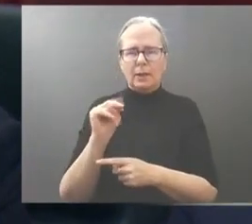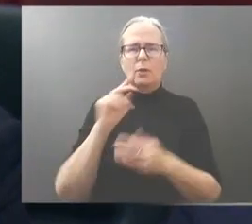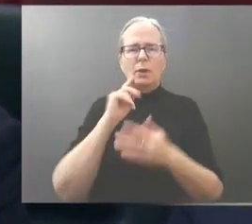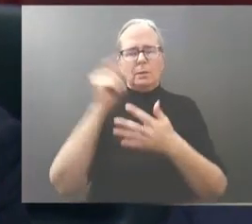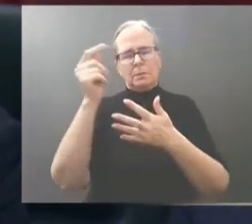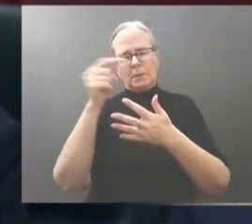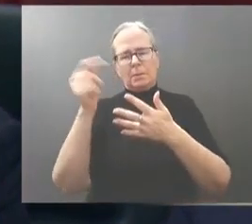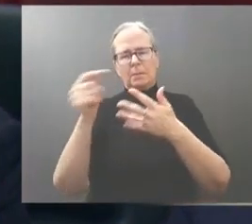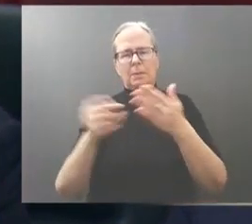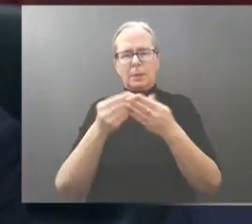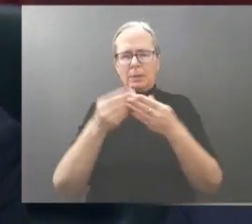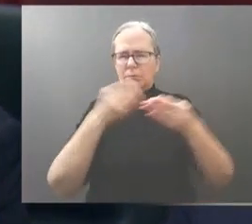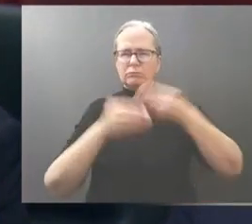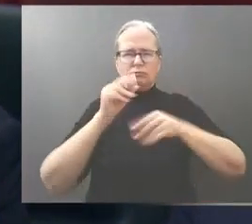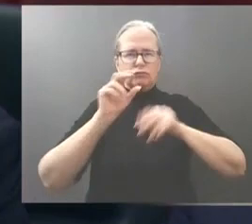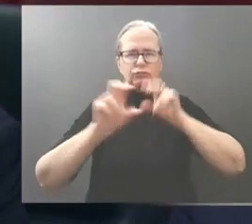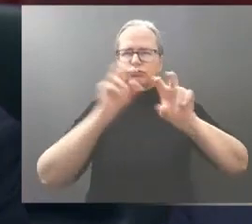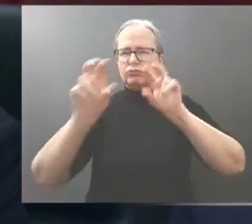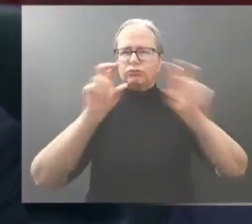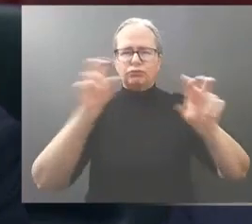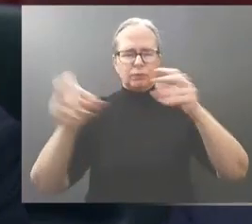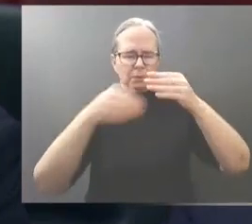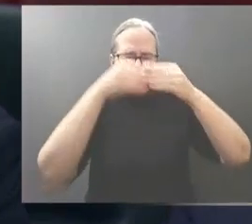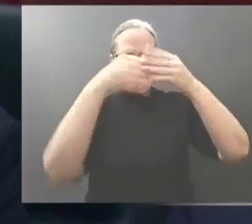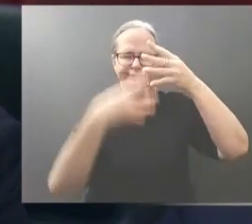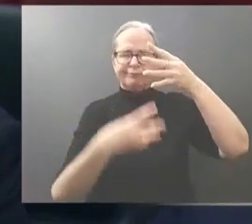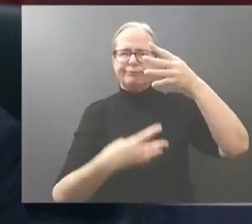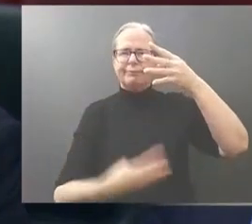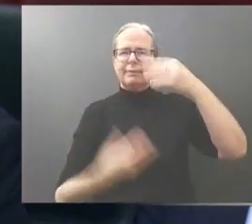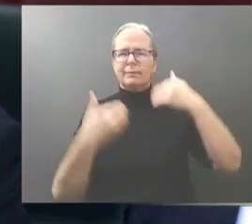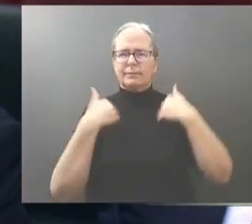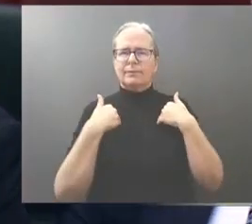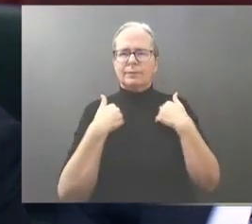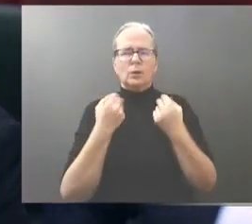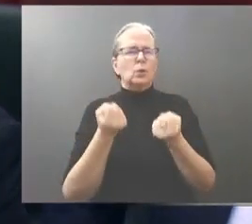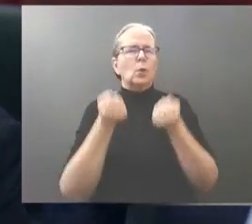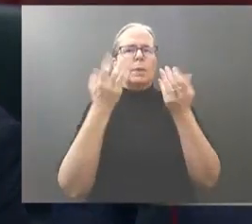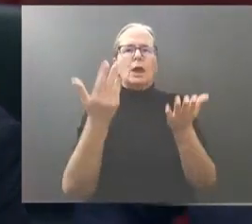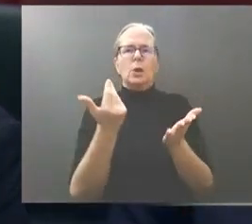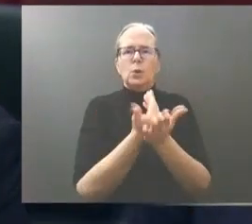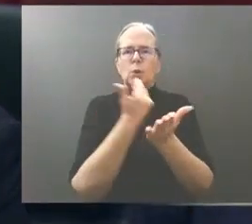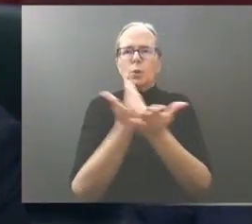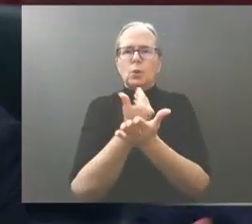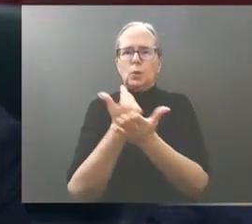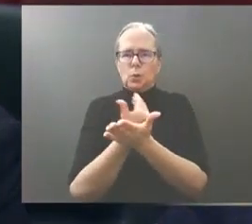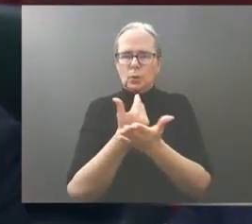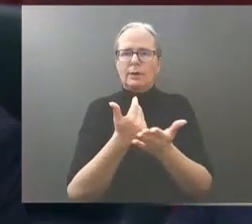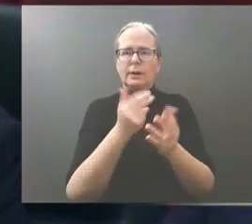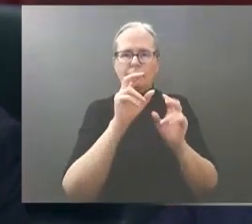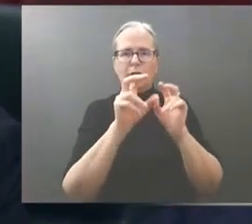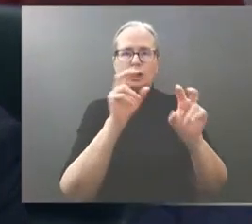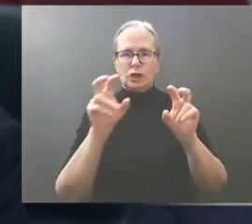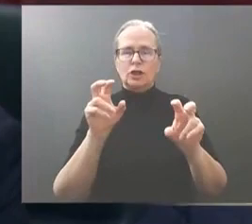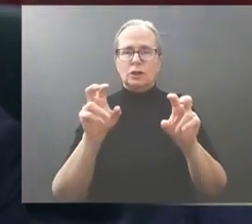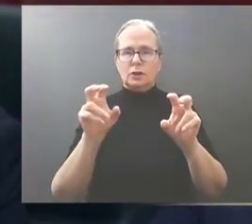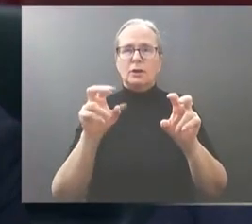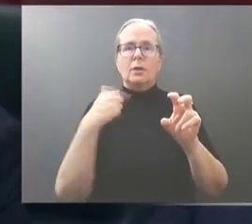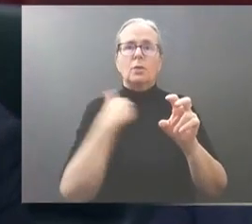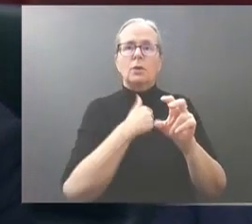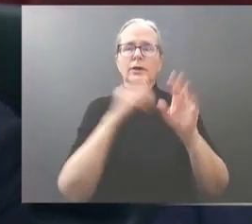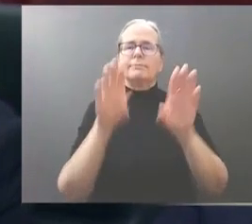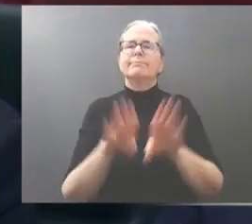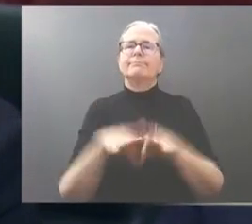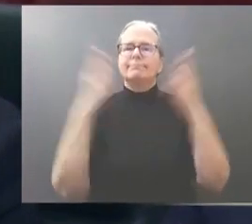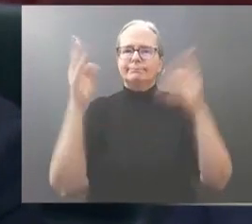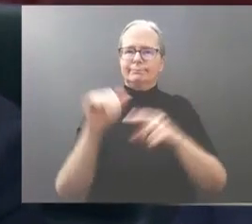of dollars in new investment will create 3,400 more healthcare training spots in post-secondaries,